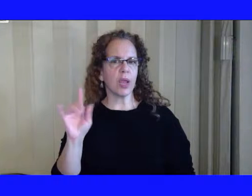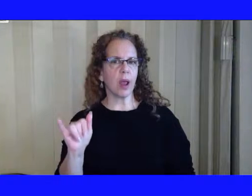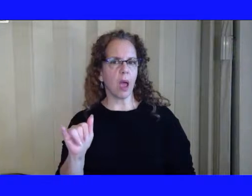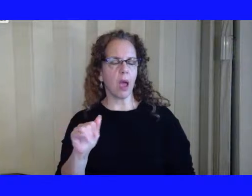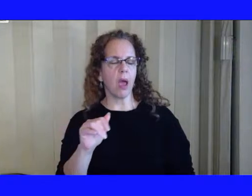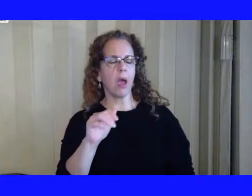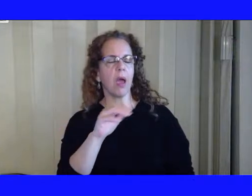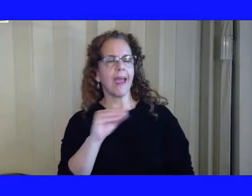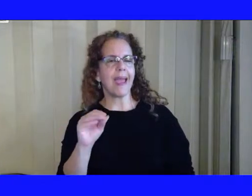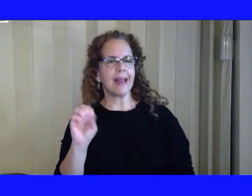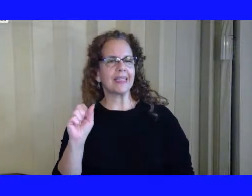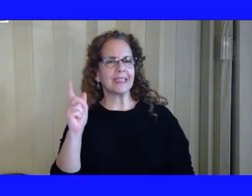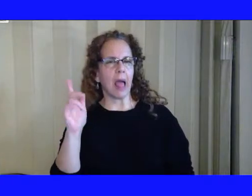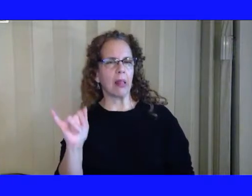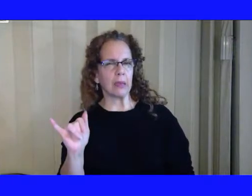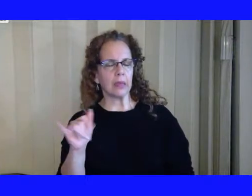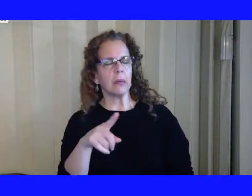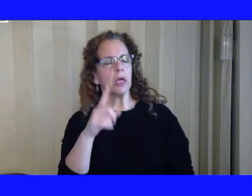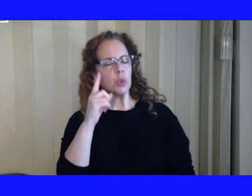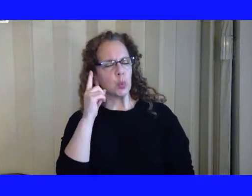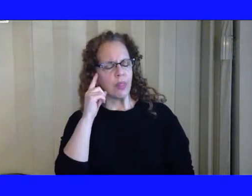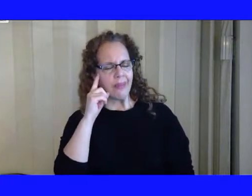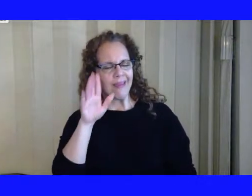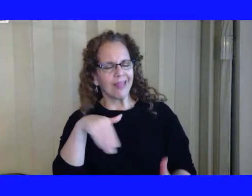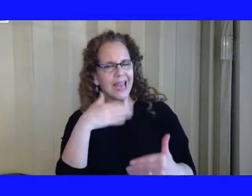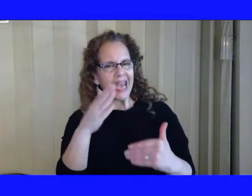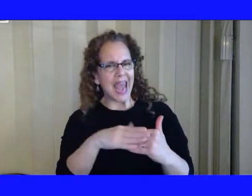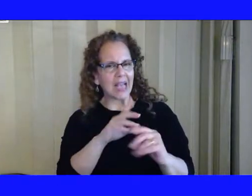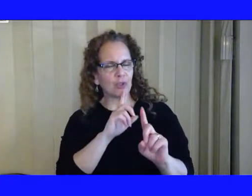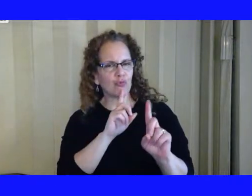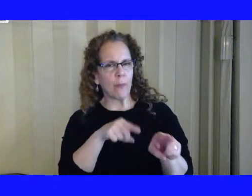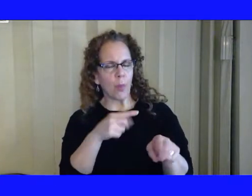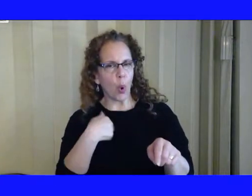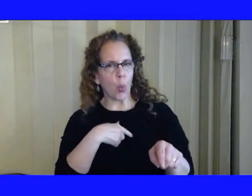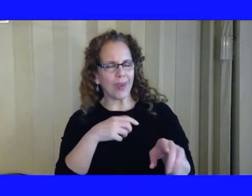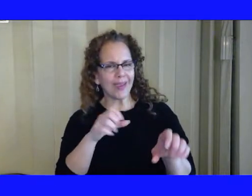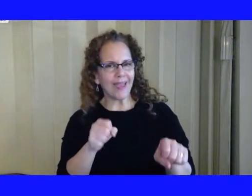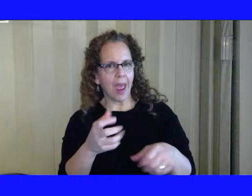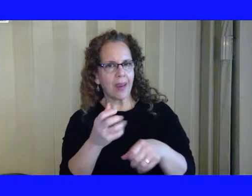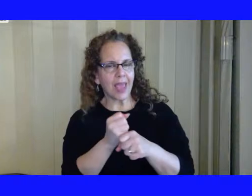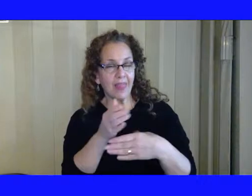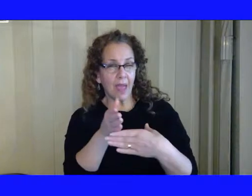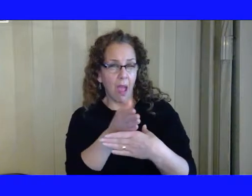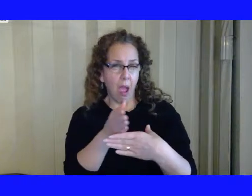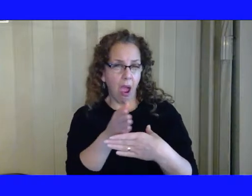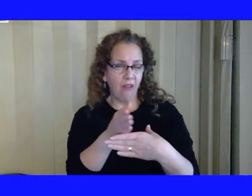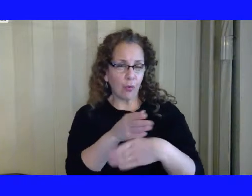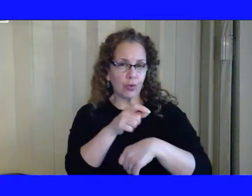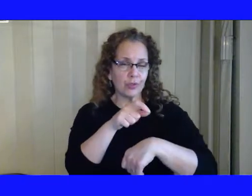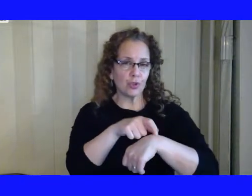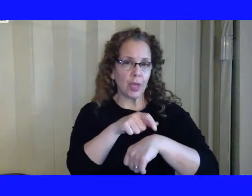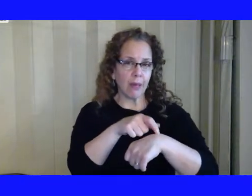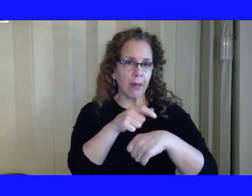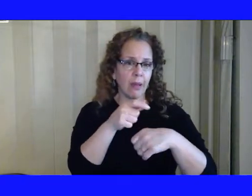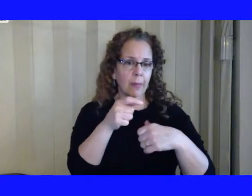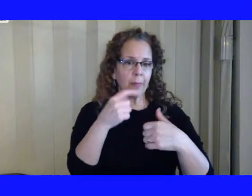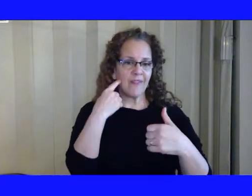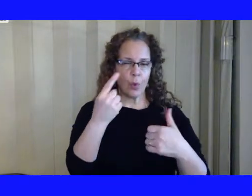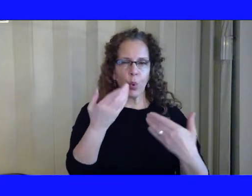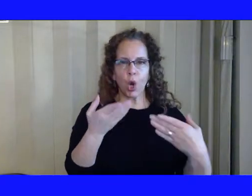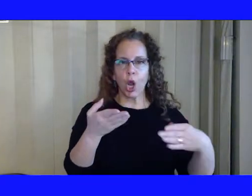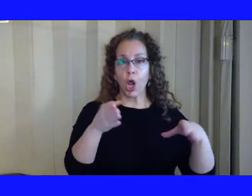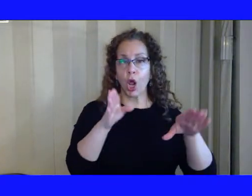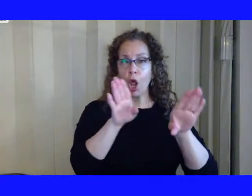forward, looking at the average time, or if you want to do quartiles of of the different closing for the